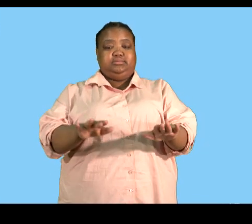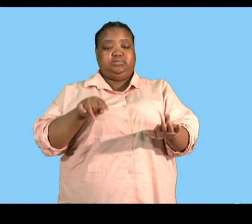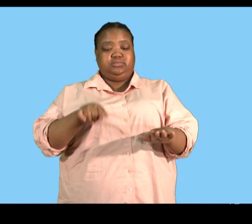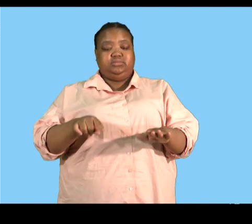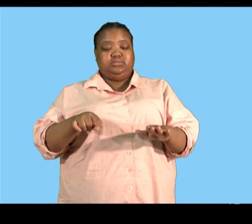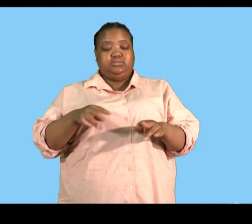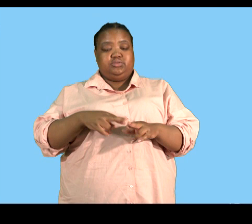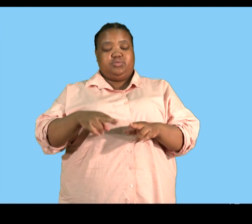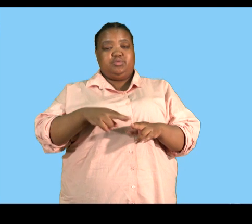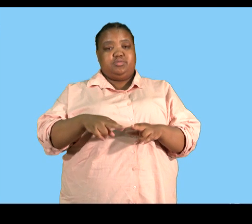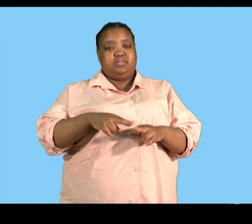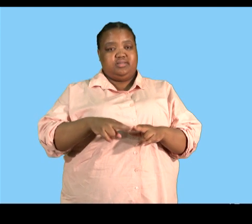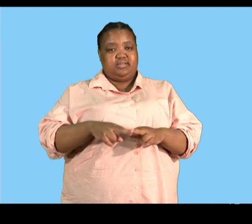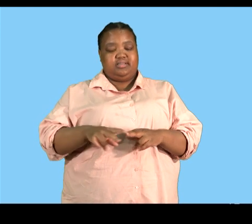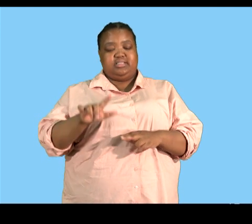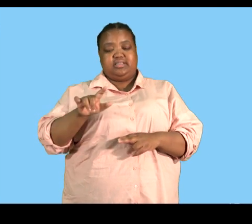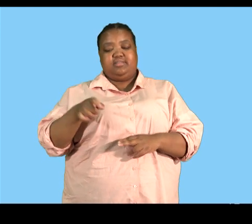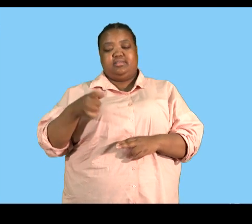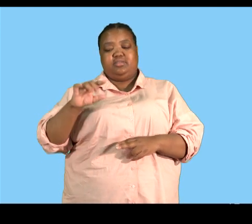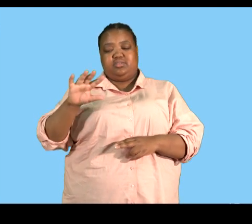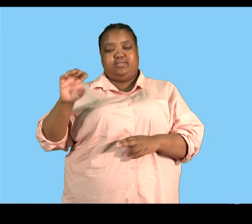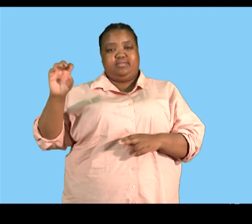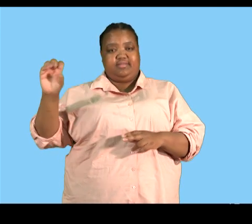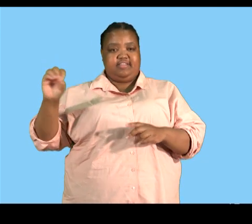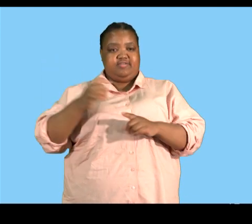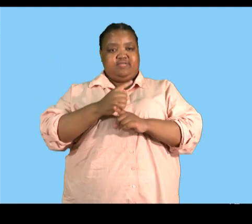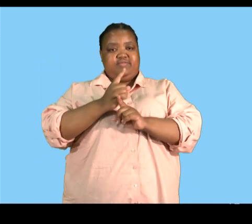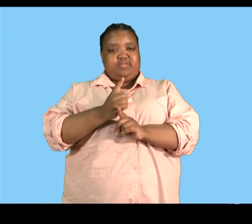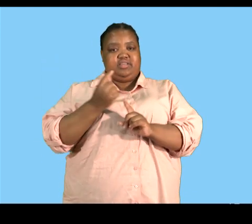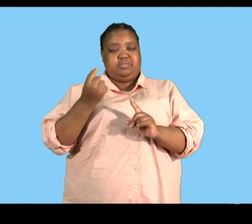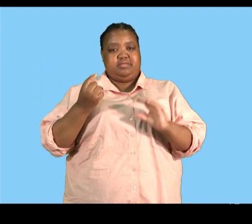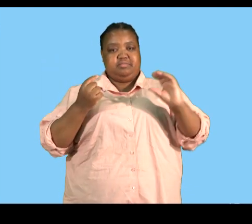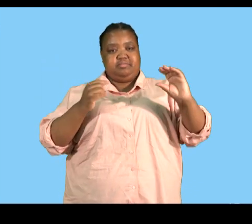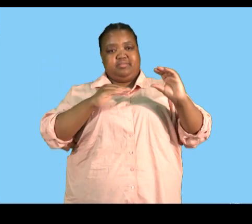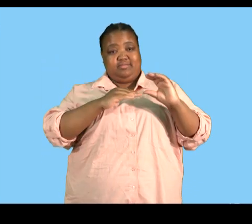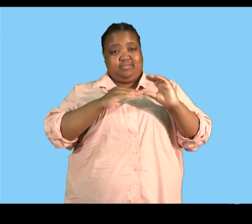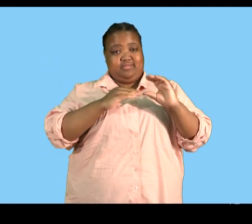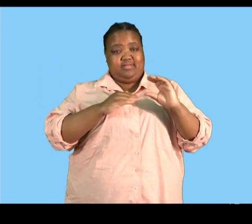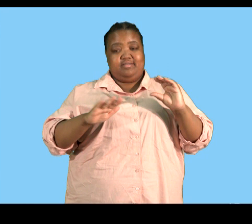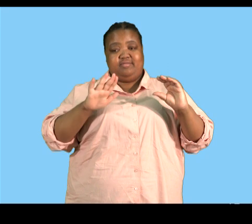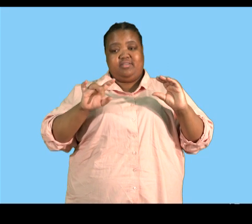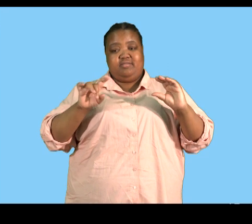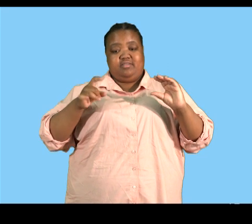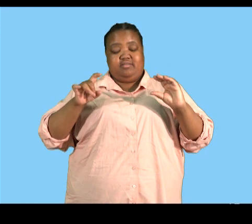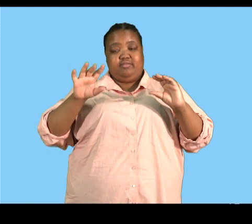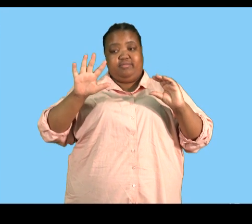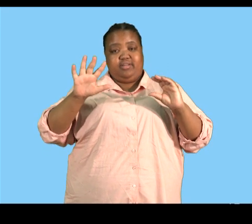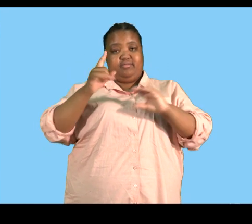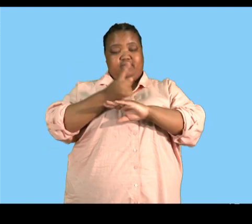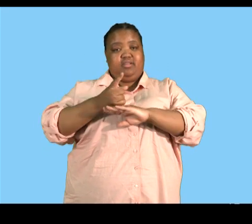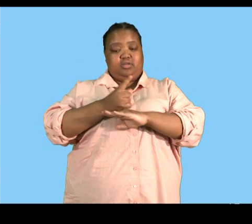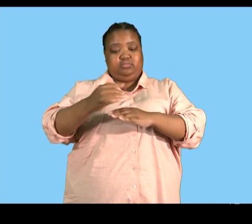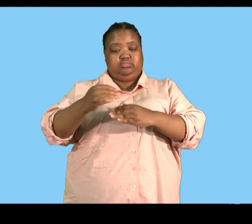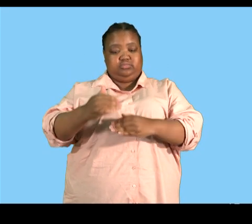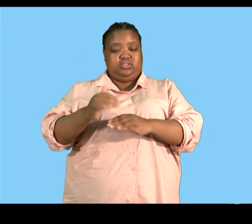7,500. So that will be the fixed amount. Thereafter, if you spend more than the 5 hours that is allocated to you, it means you're going to pay